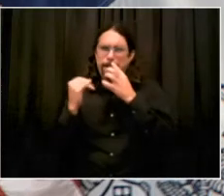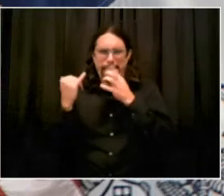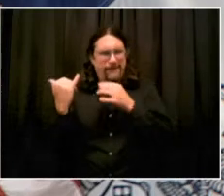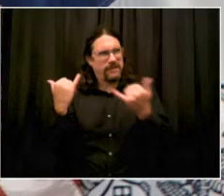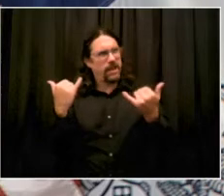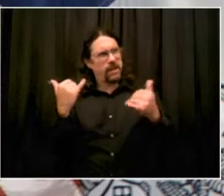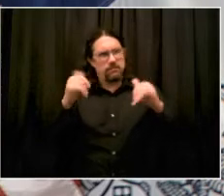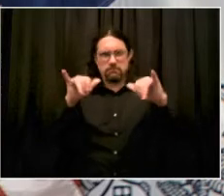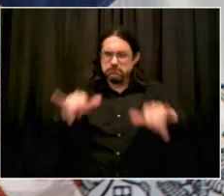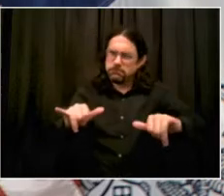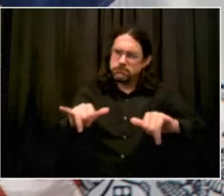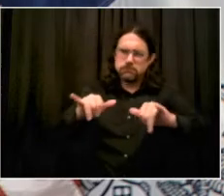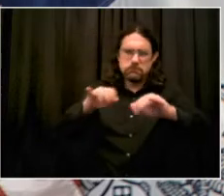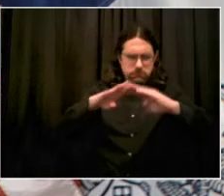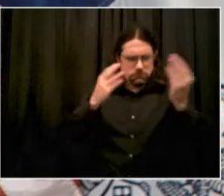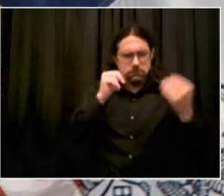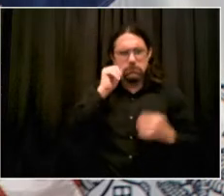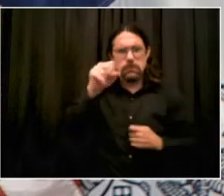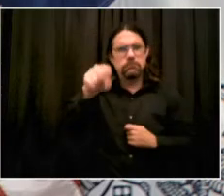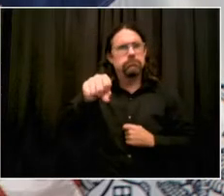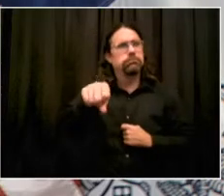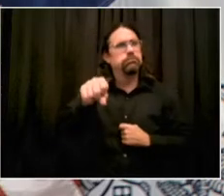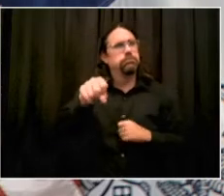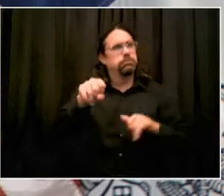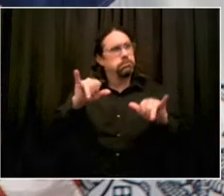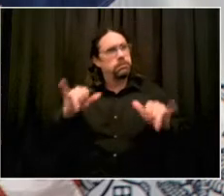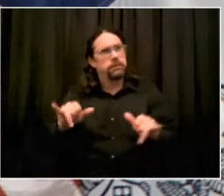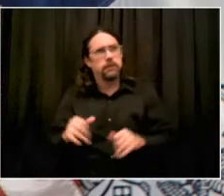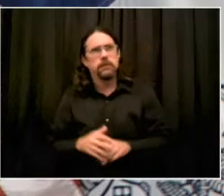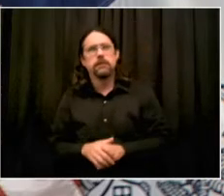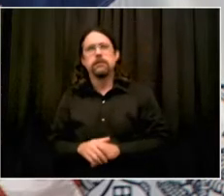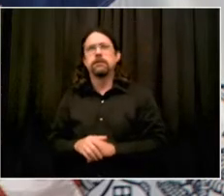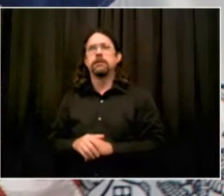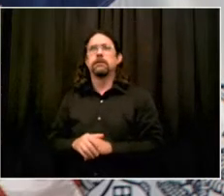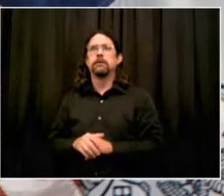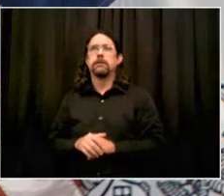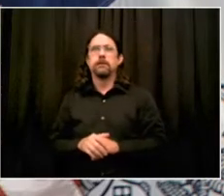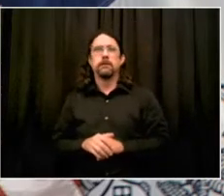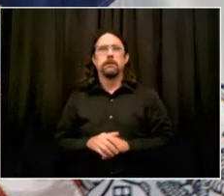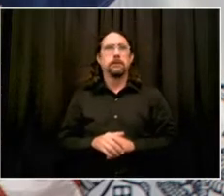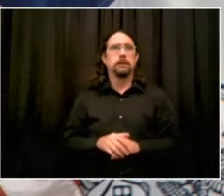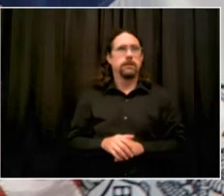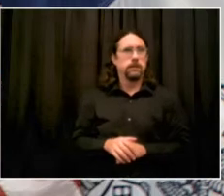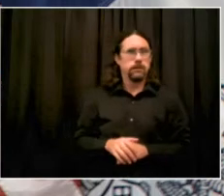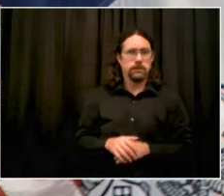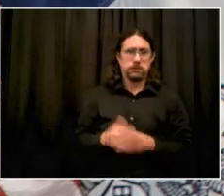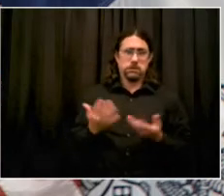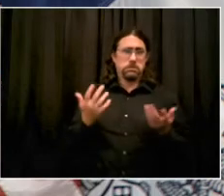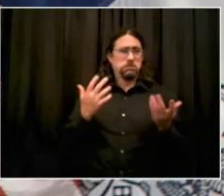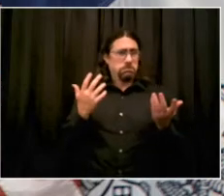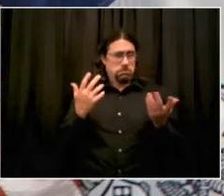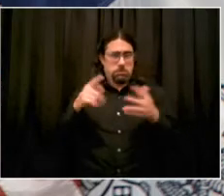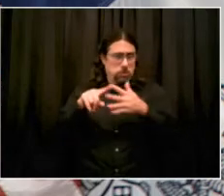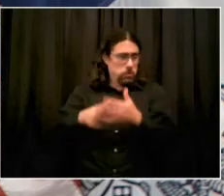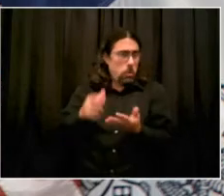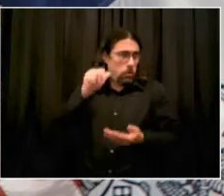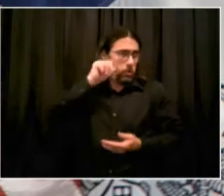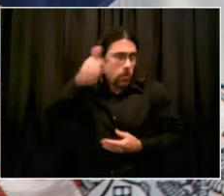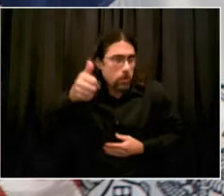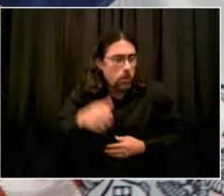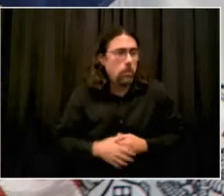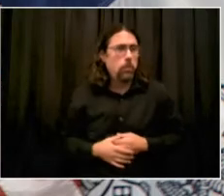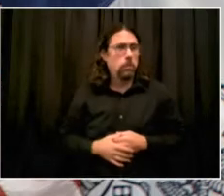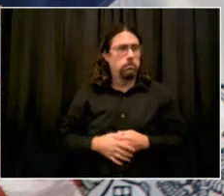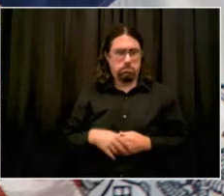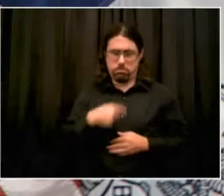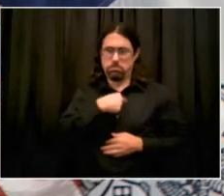and see what's happening in the whole city, which could be a very different thing than what's happening in those 9 zip codes. So right now, that is what we're seeing,